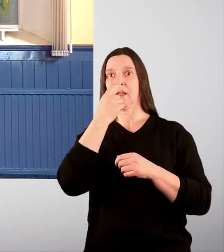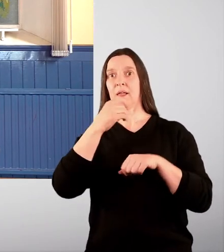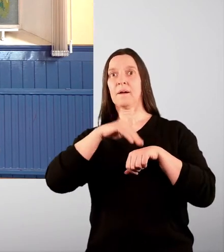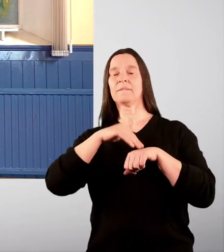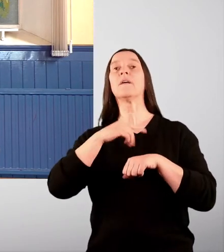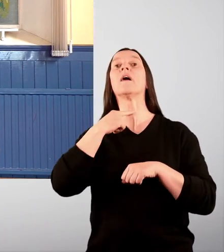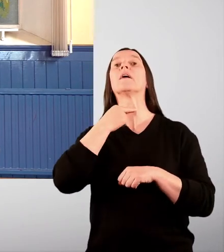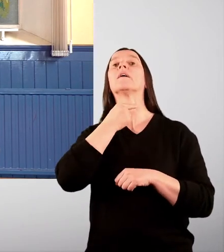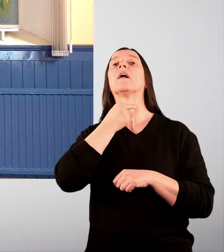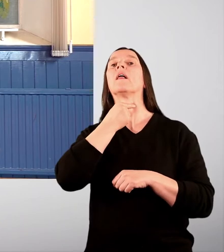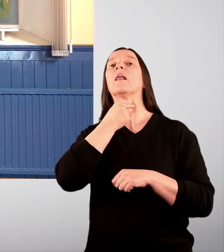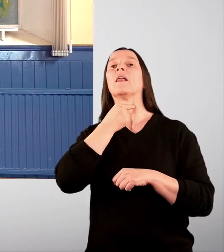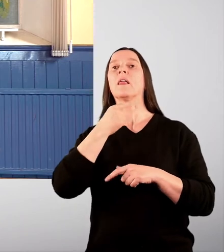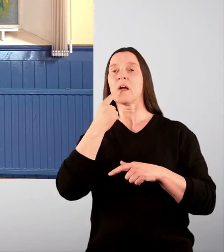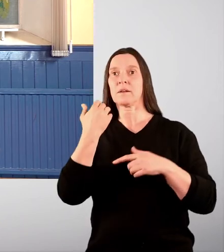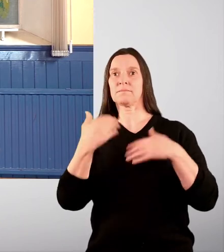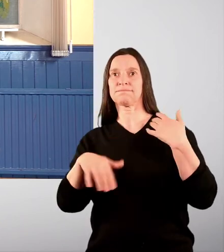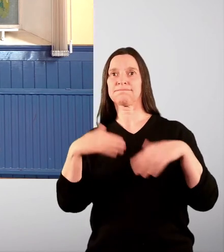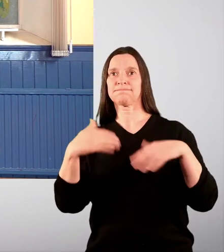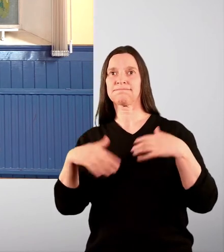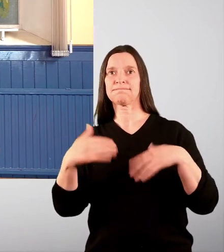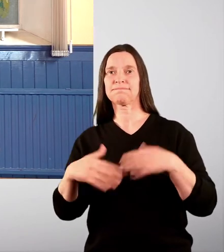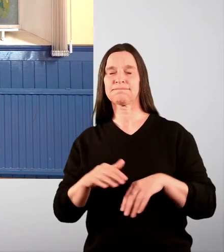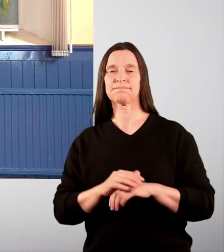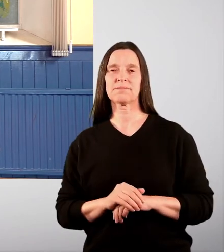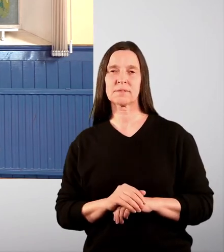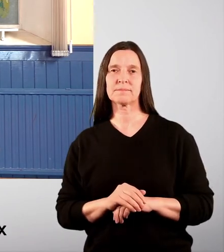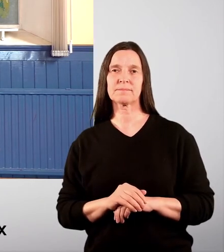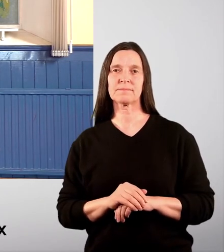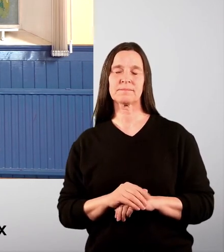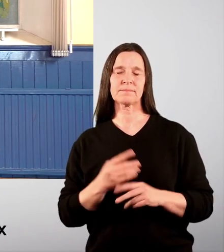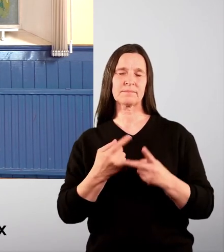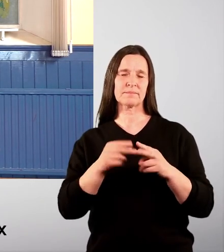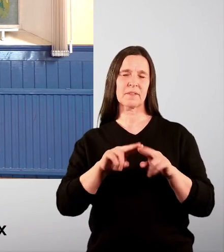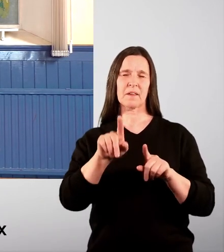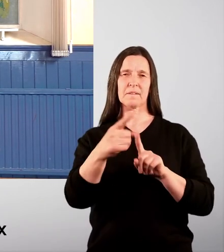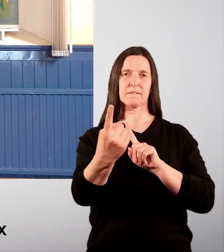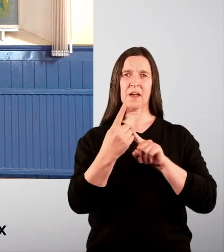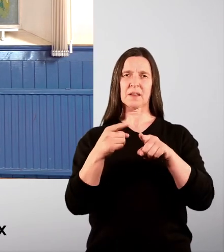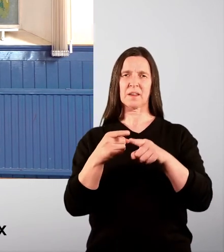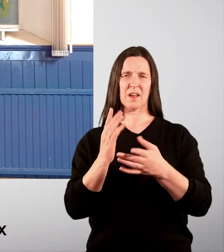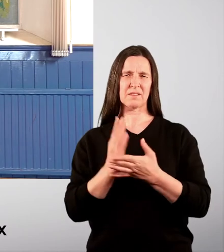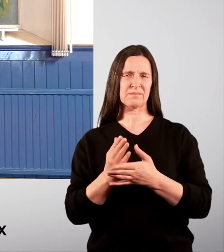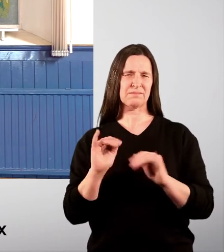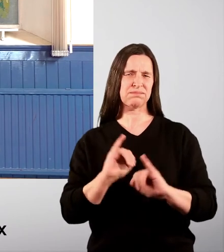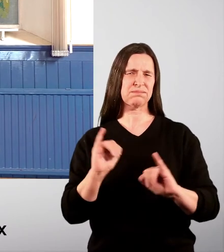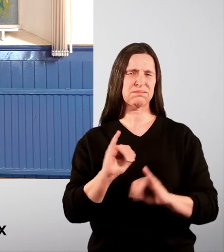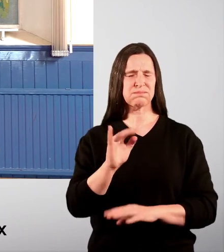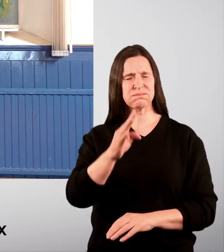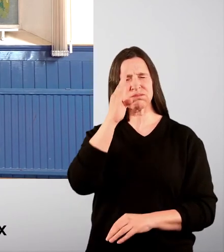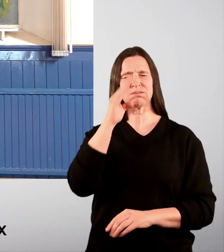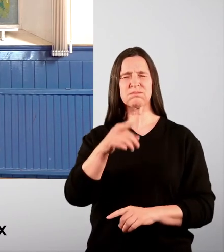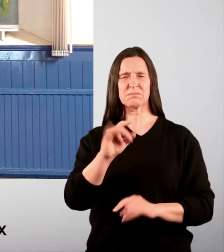throat. What we are going to do is, this is a nice soft part of his body. We're going to use a soft part of our body to strike him with to decrease the